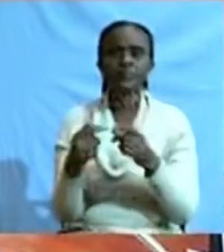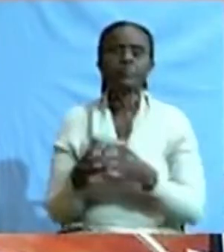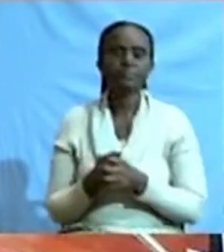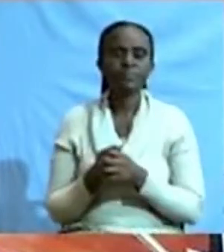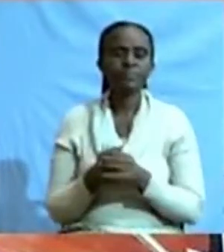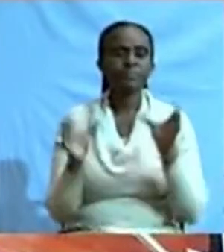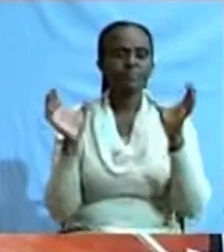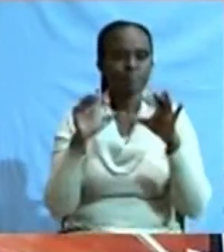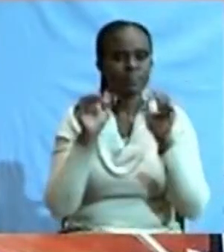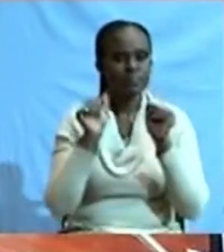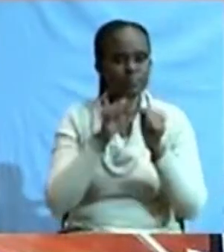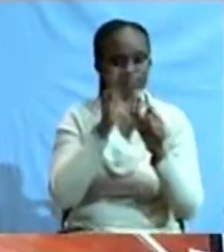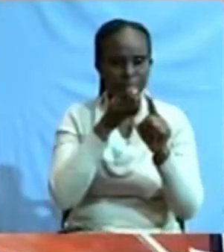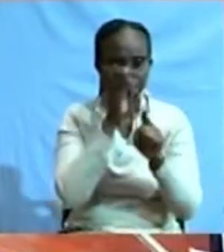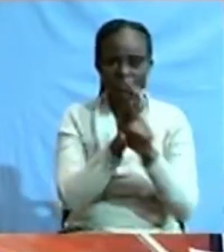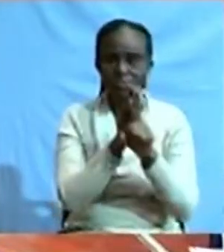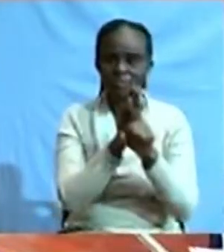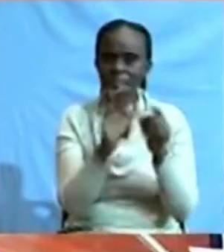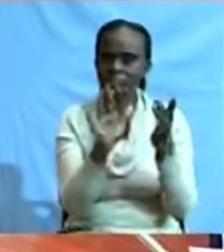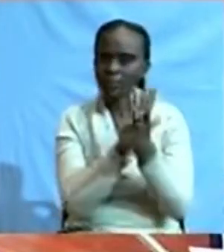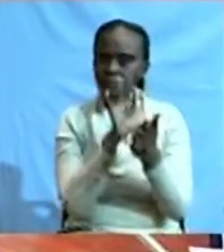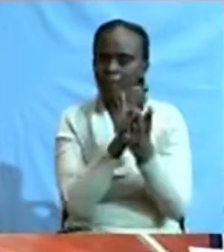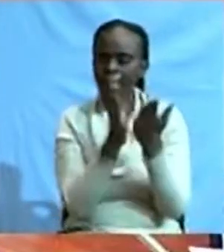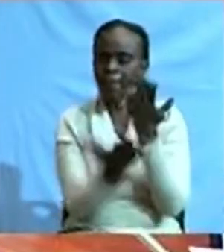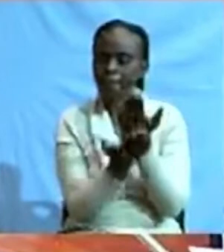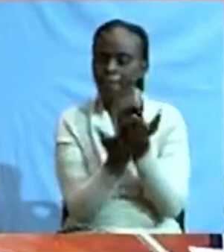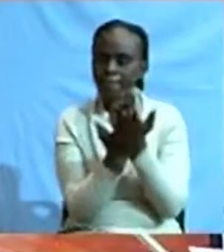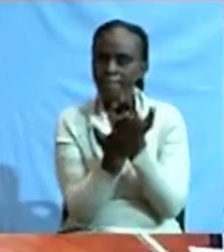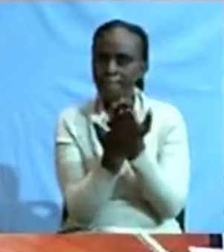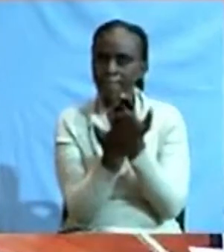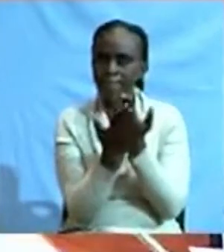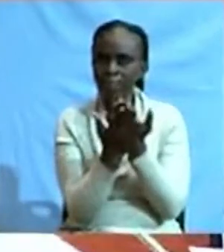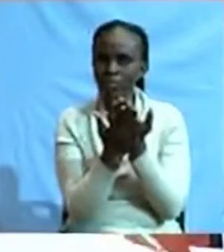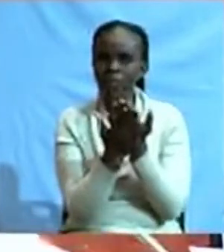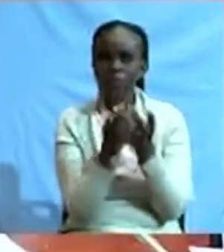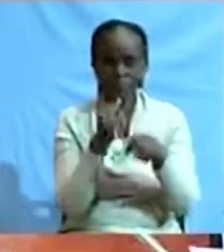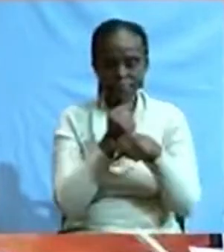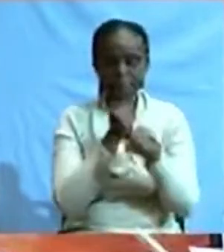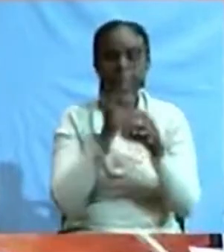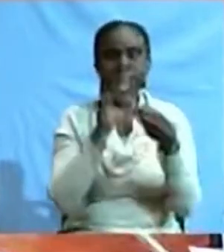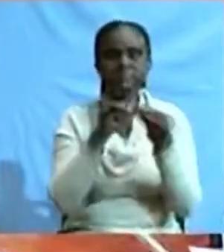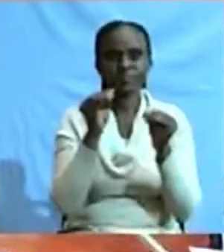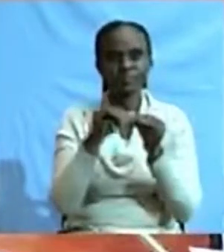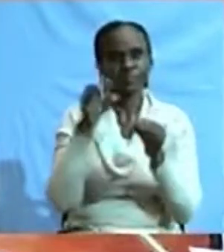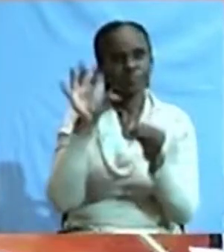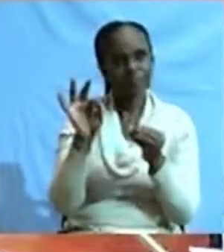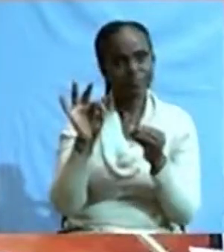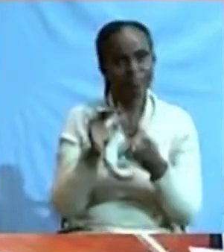The committee may refer to a set of documentation forming Appendix 9.